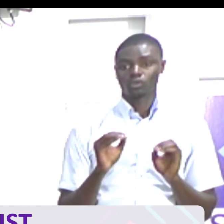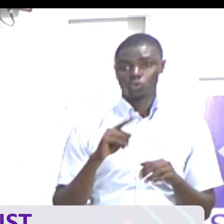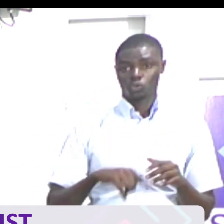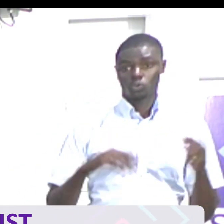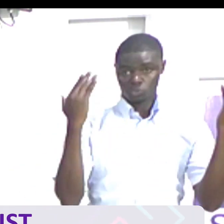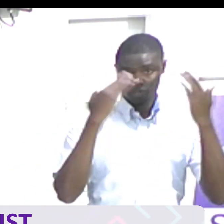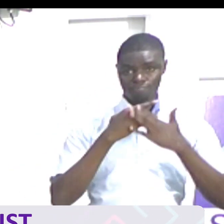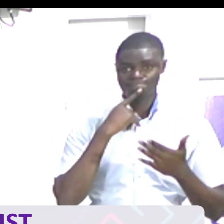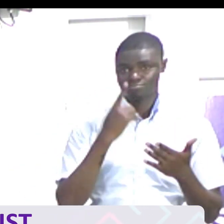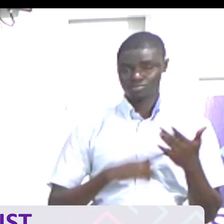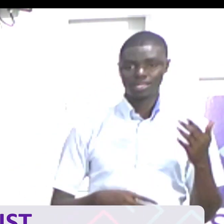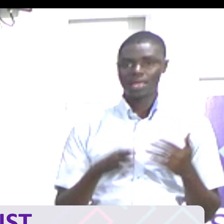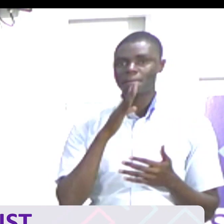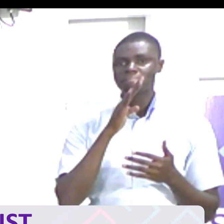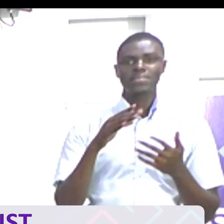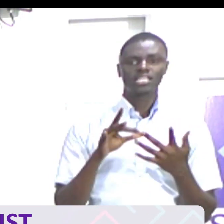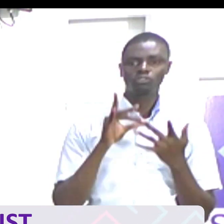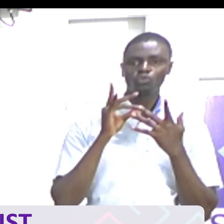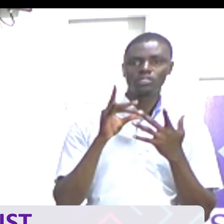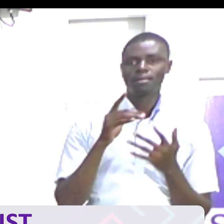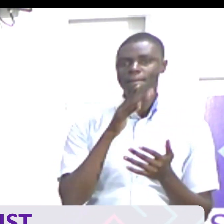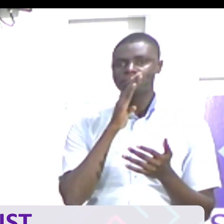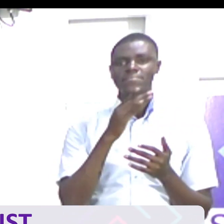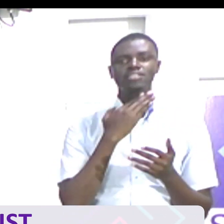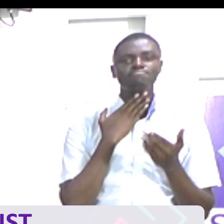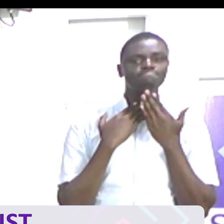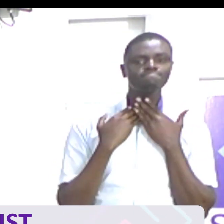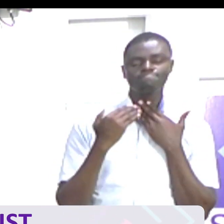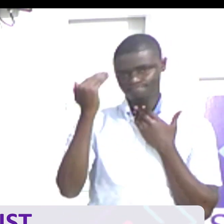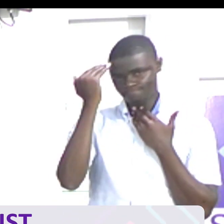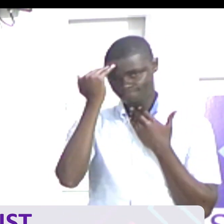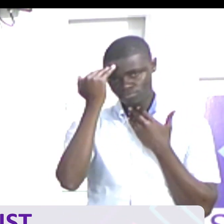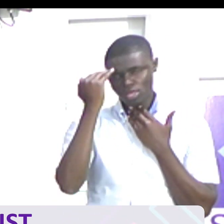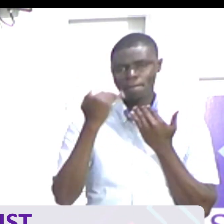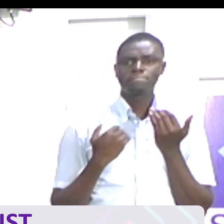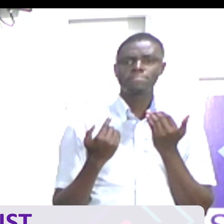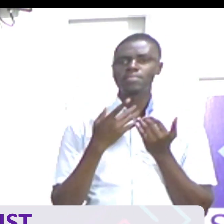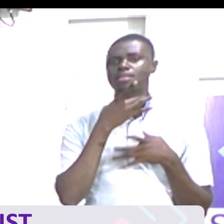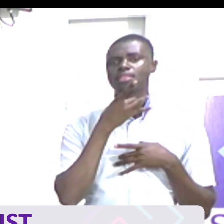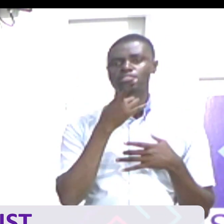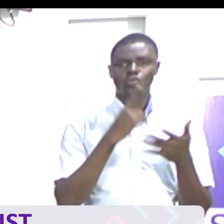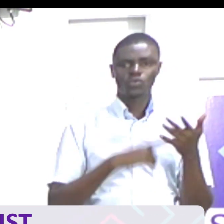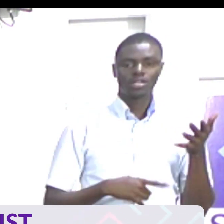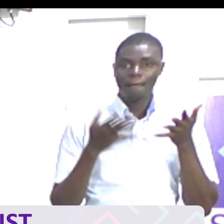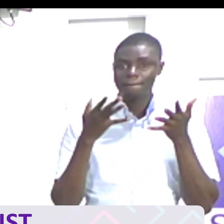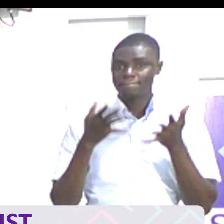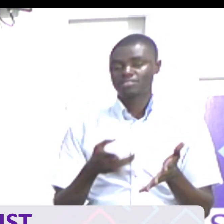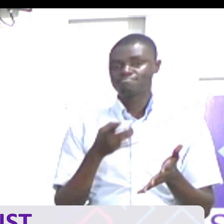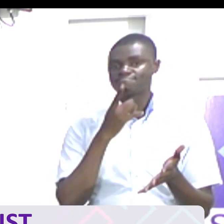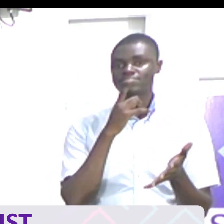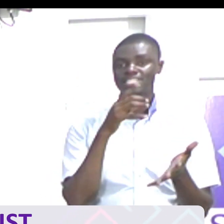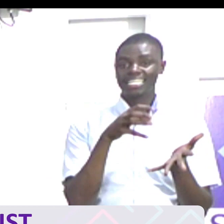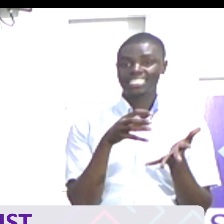Ndio komenaje? Be curious because one thing I do like saying, your present state